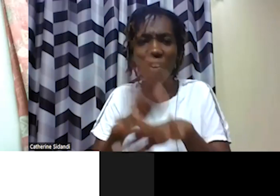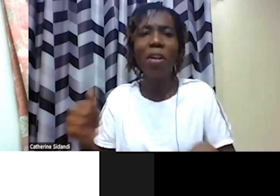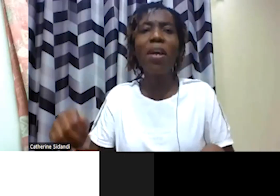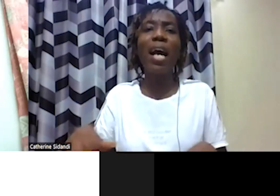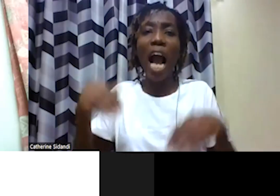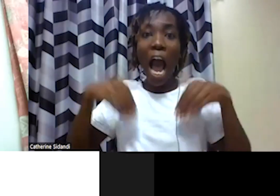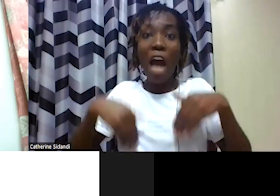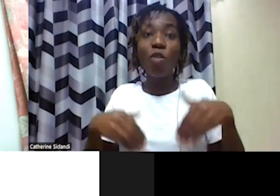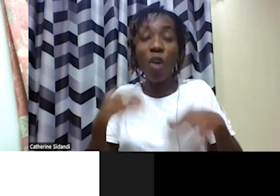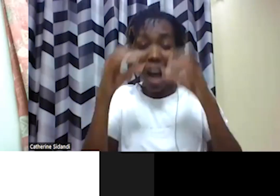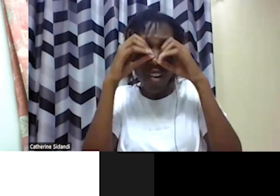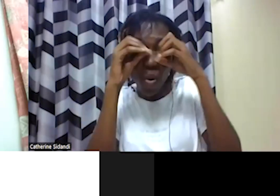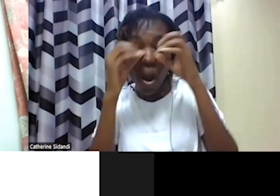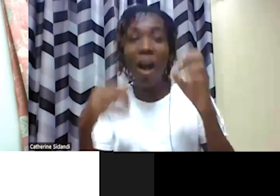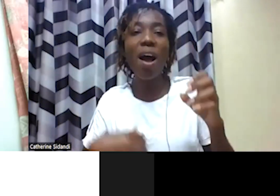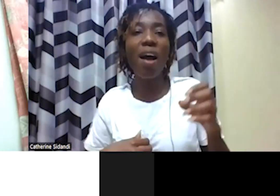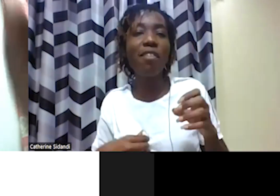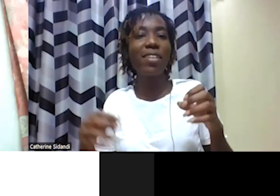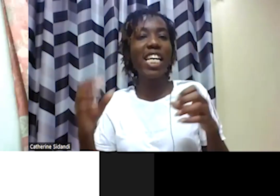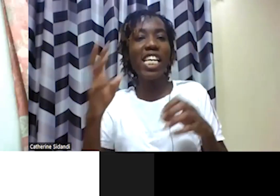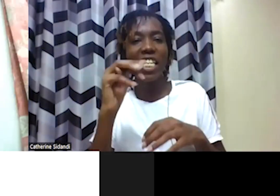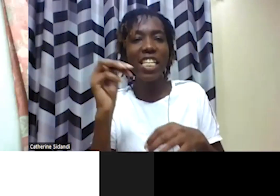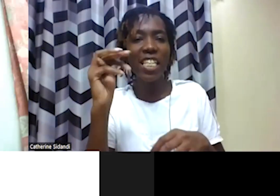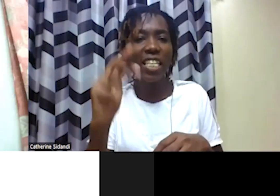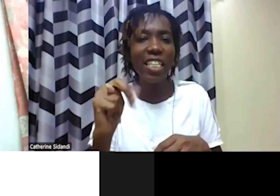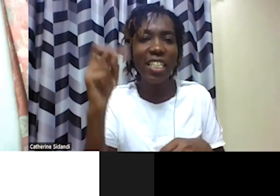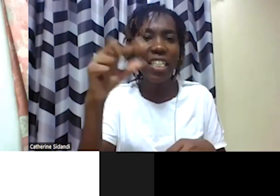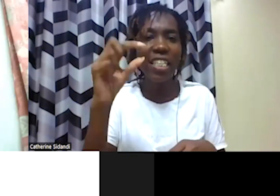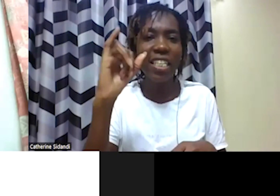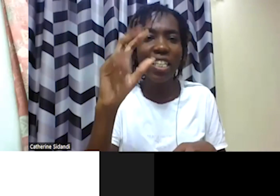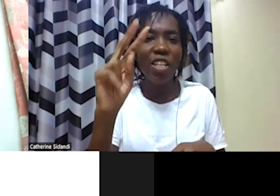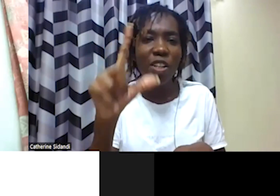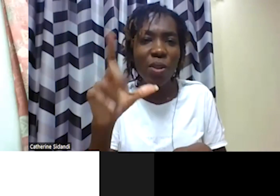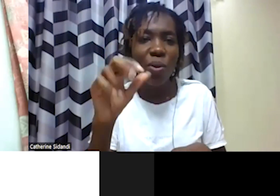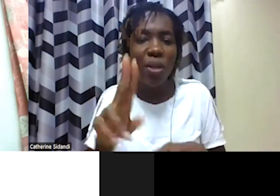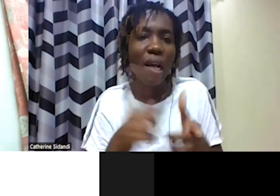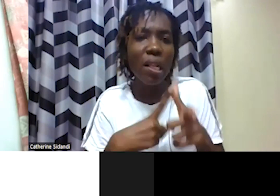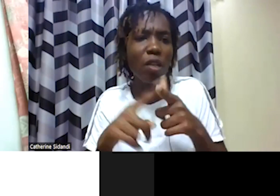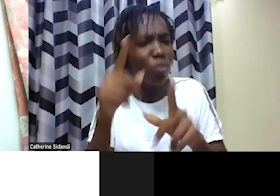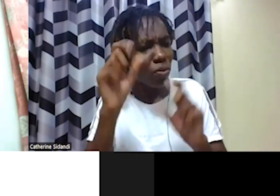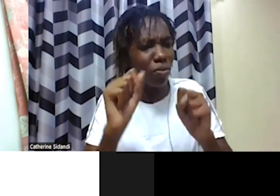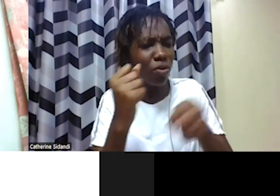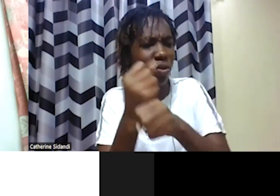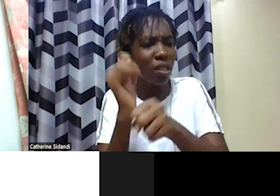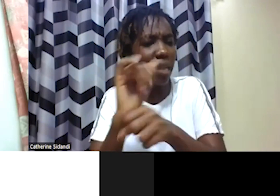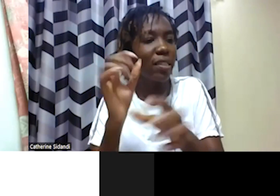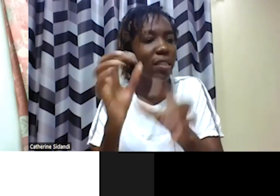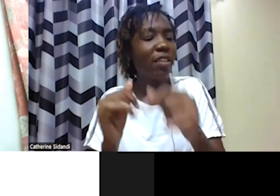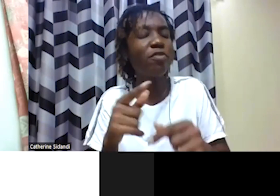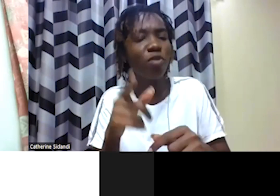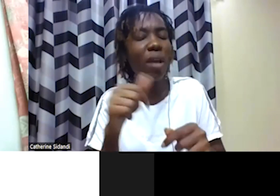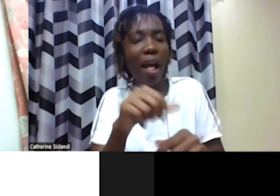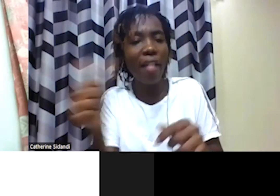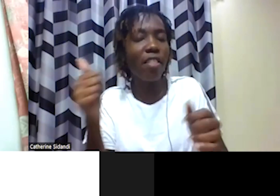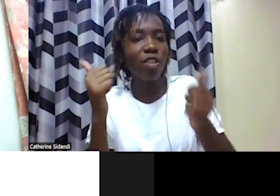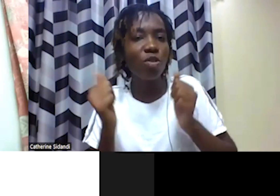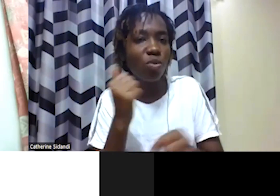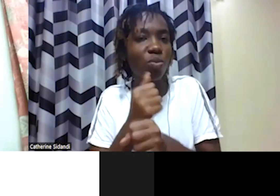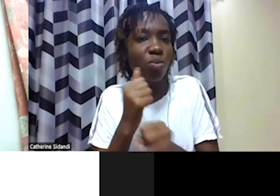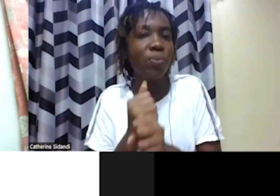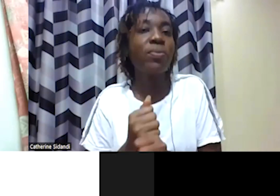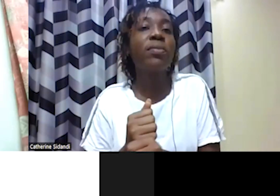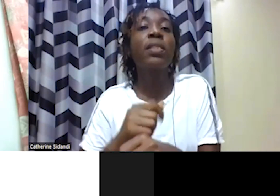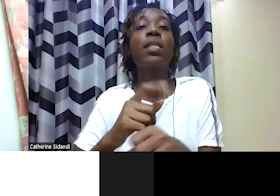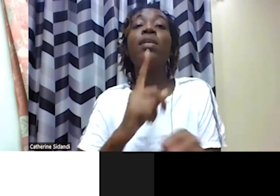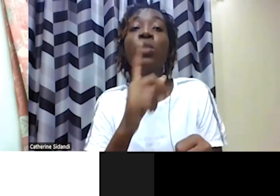ingine anaitwa Charity Kilo. Then she said, then you can do it. If others are doing, for cheering you up. Just like the way